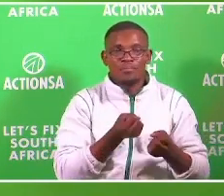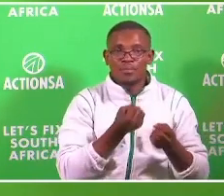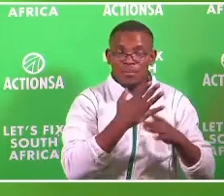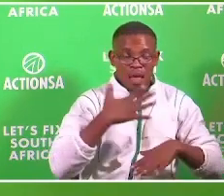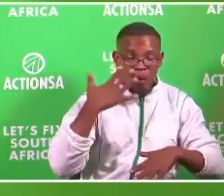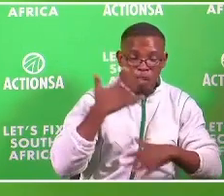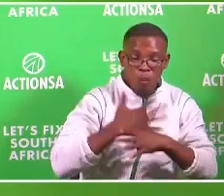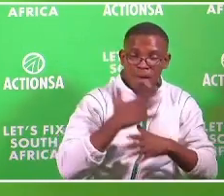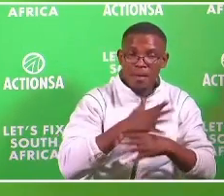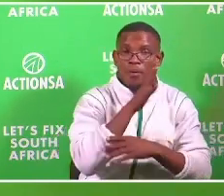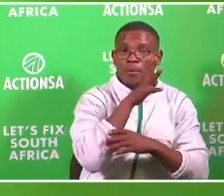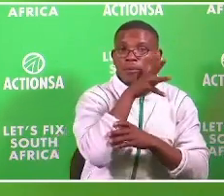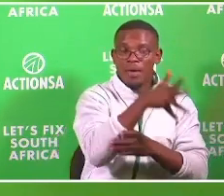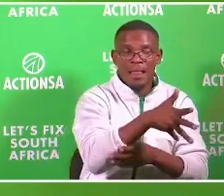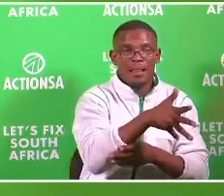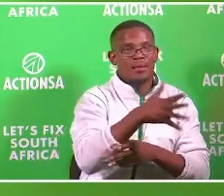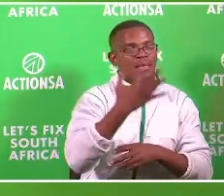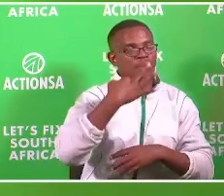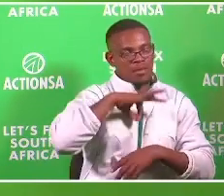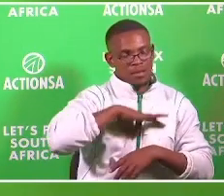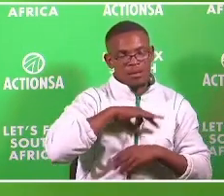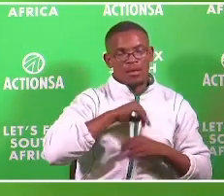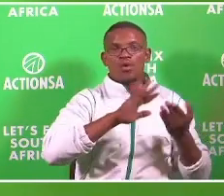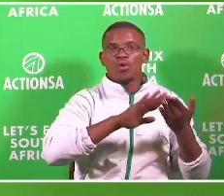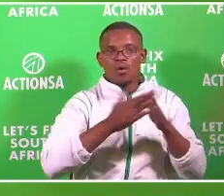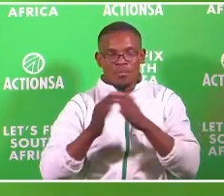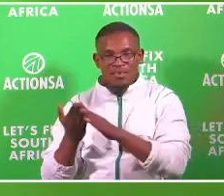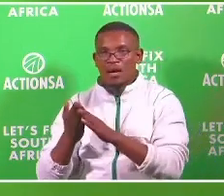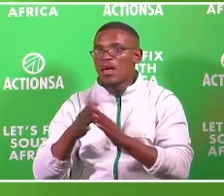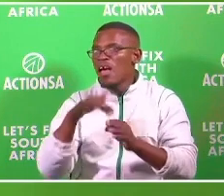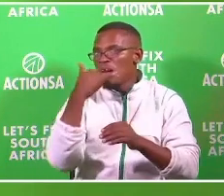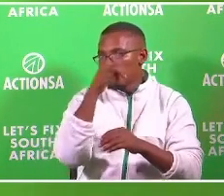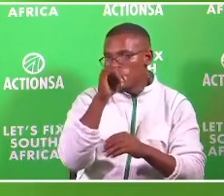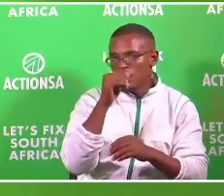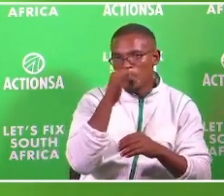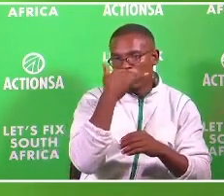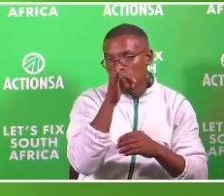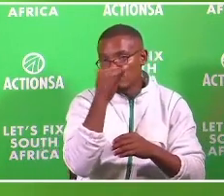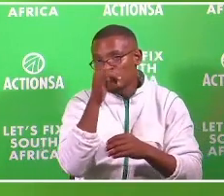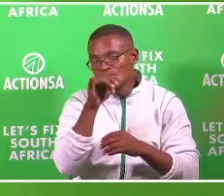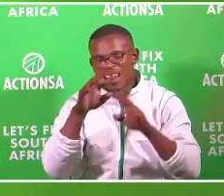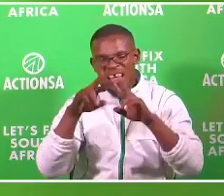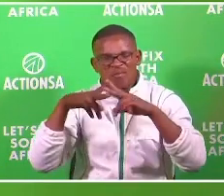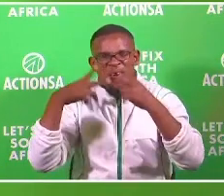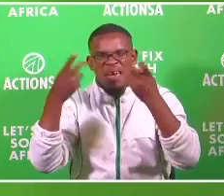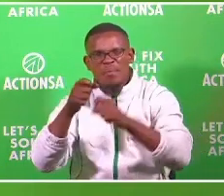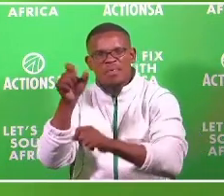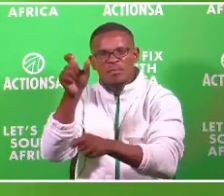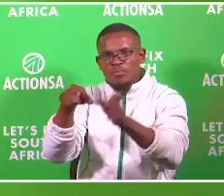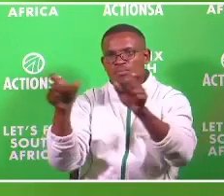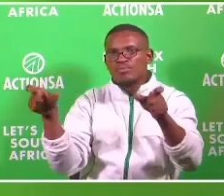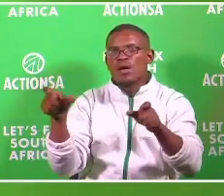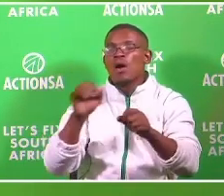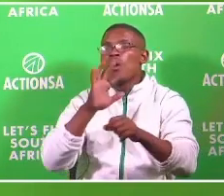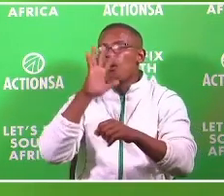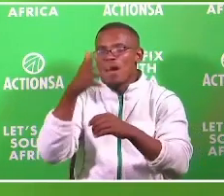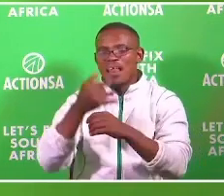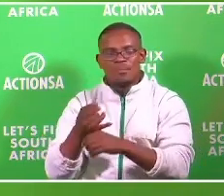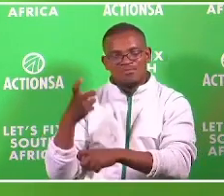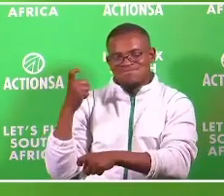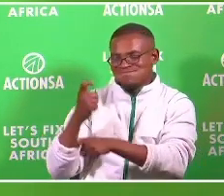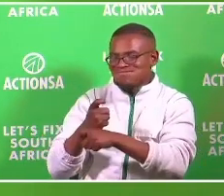labor that benefits society, and violent criminals, including rapists, will be denied